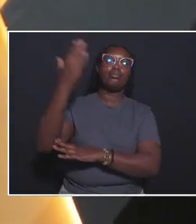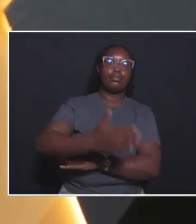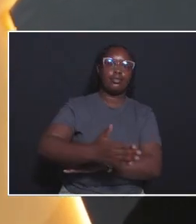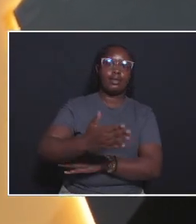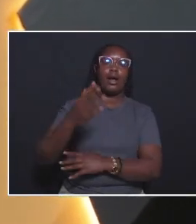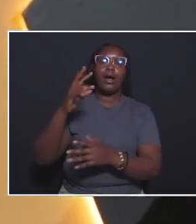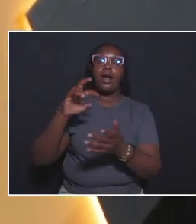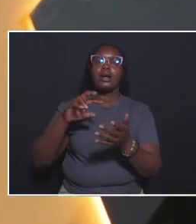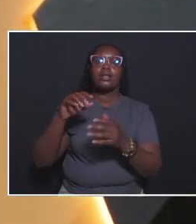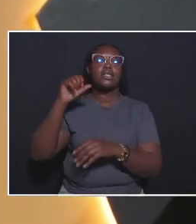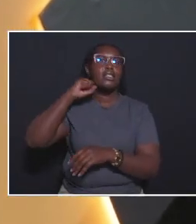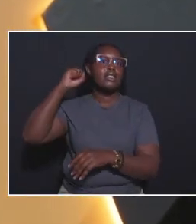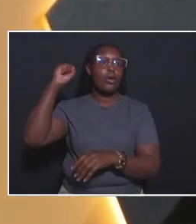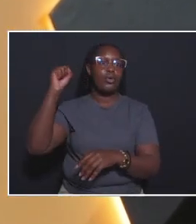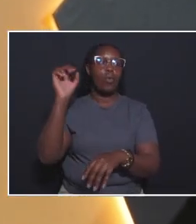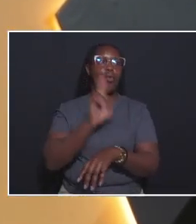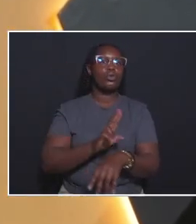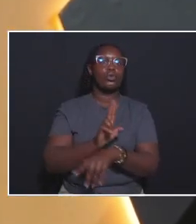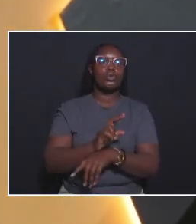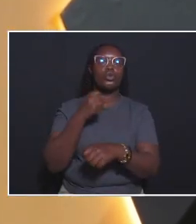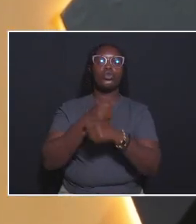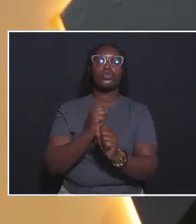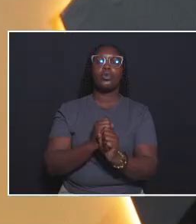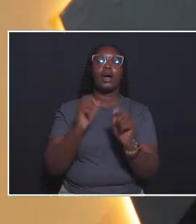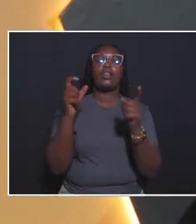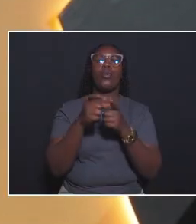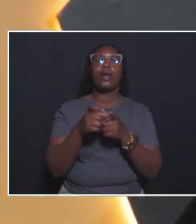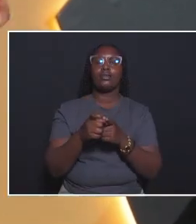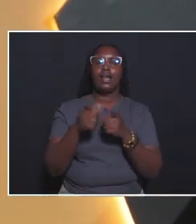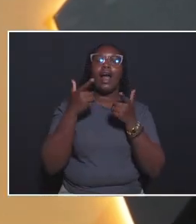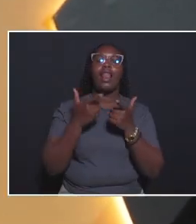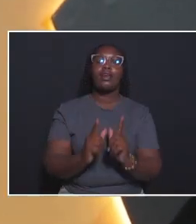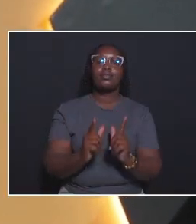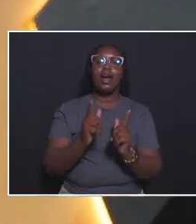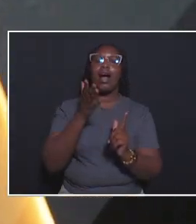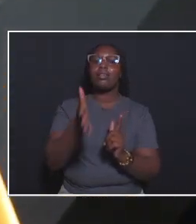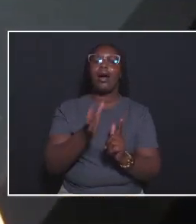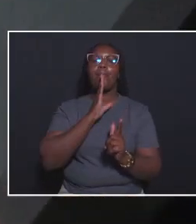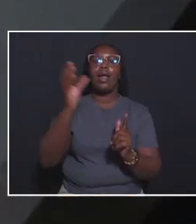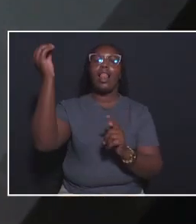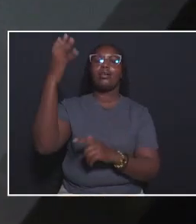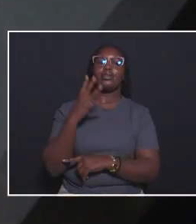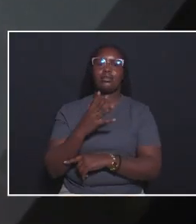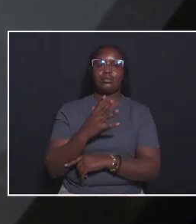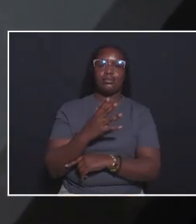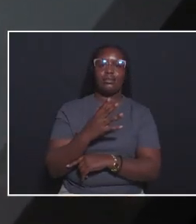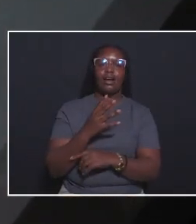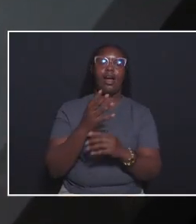is what was used to make the world. Let there be light. And there was